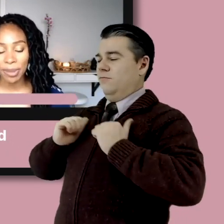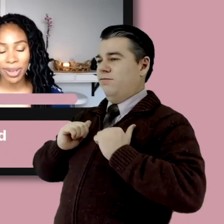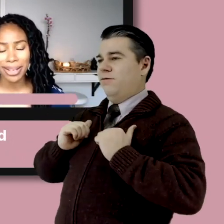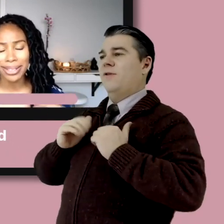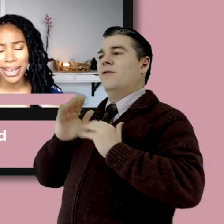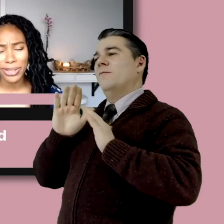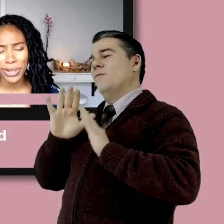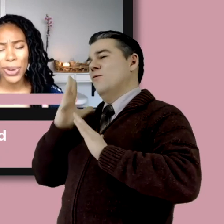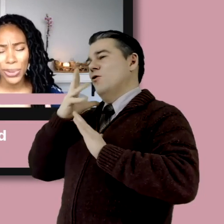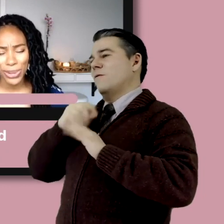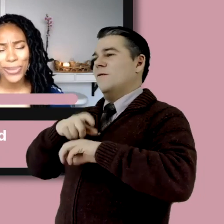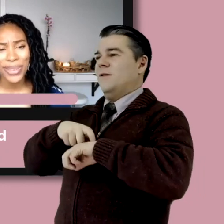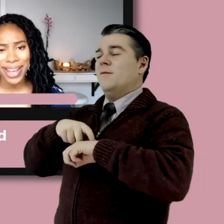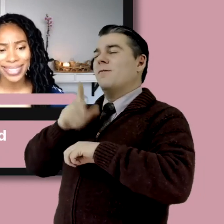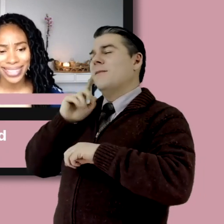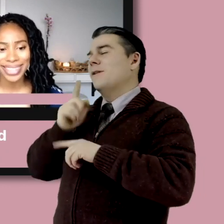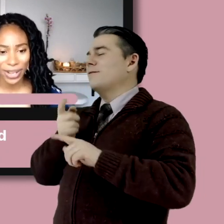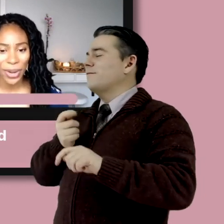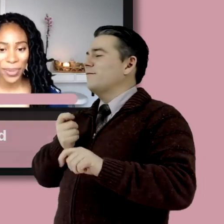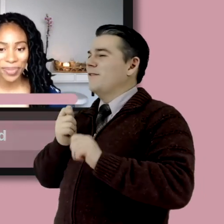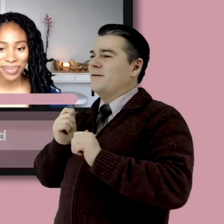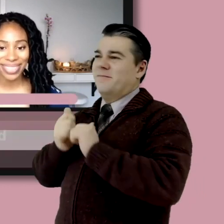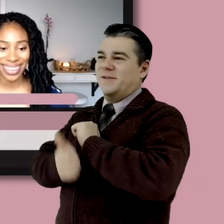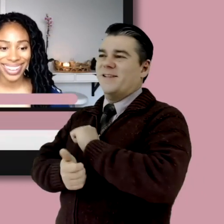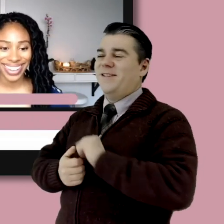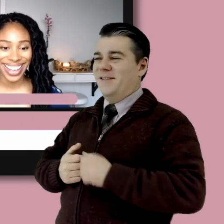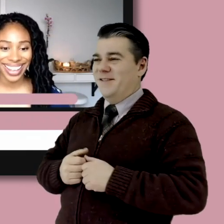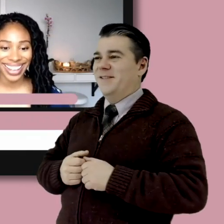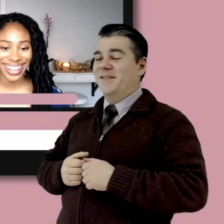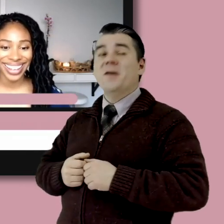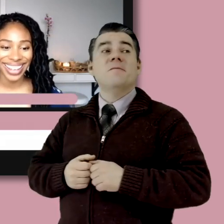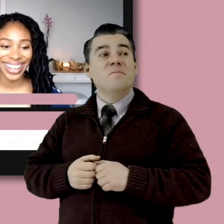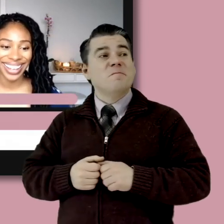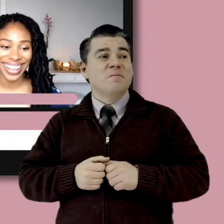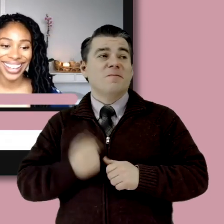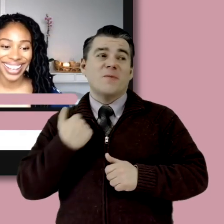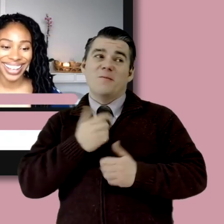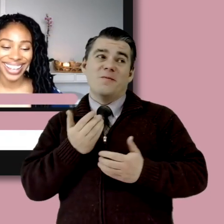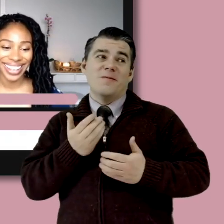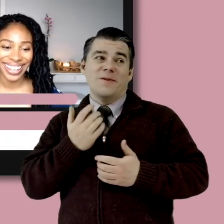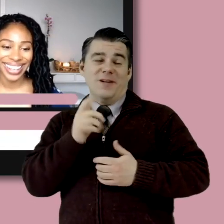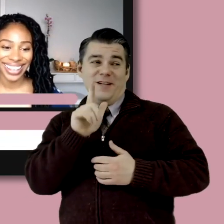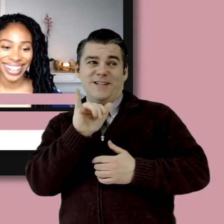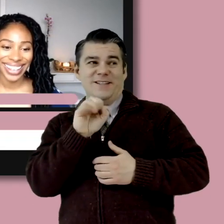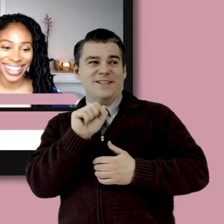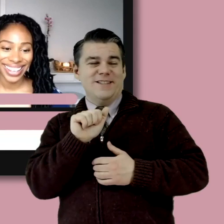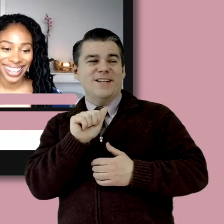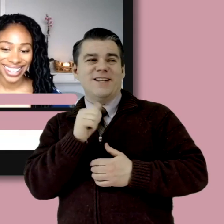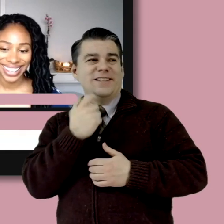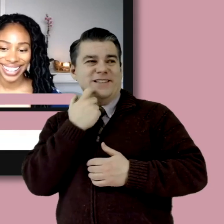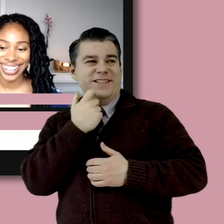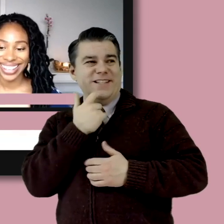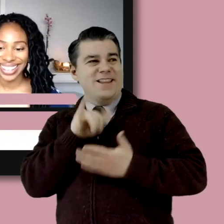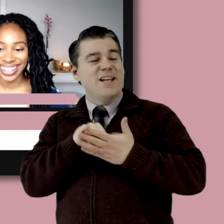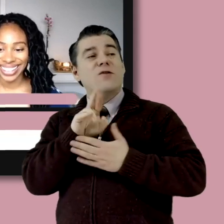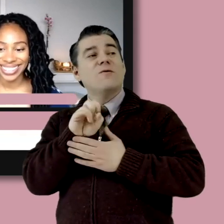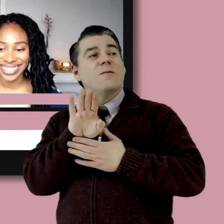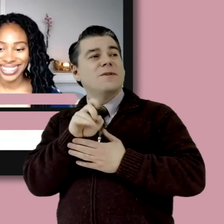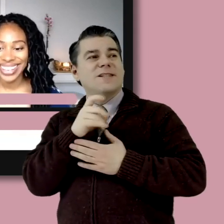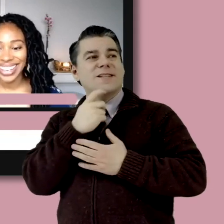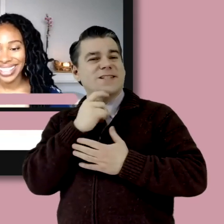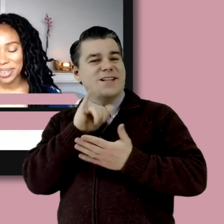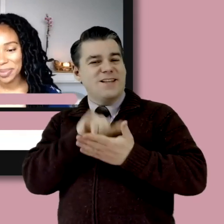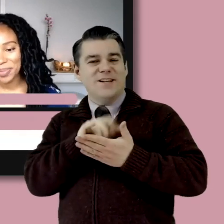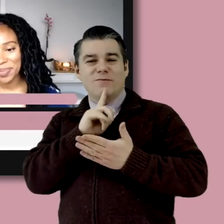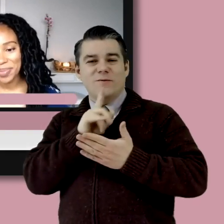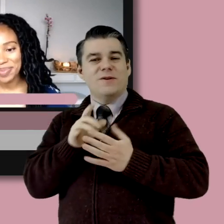moments, because they do go so fast. So yes, and Lisa just said that. And Robin said that's such a powerful,